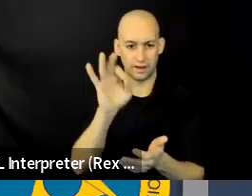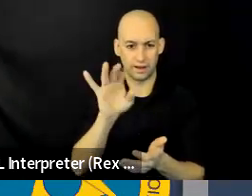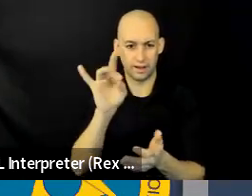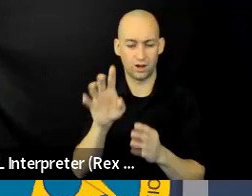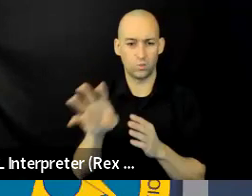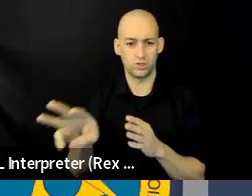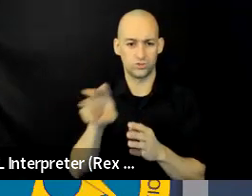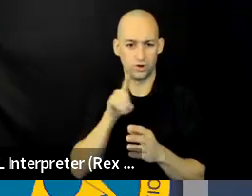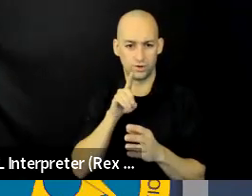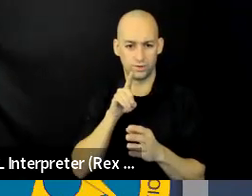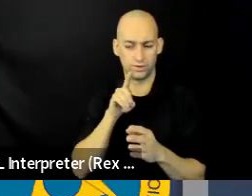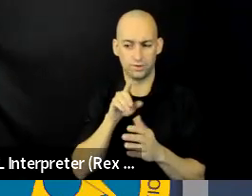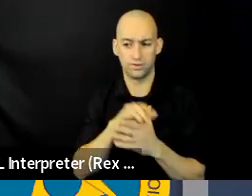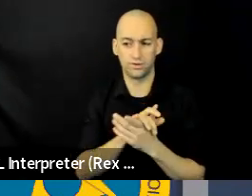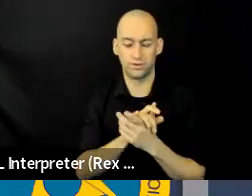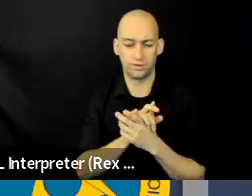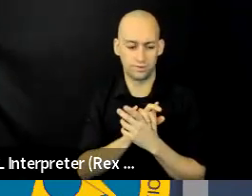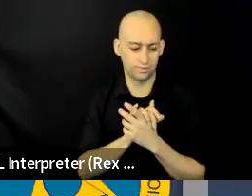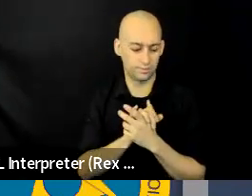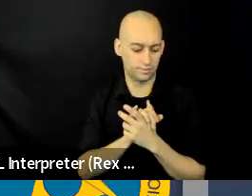Right, good. There we go.